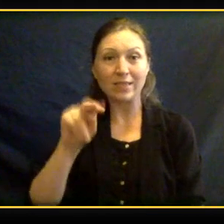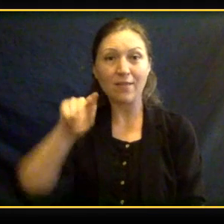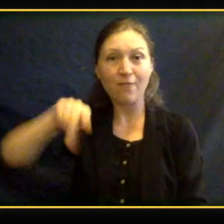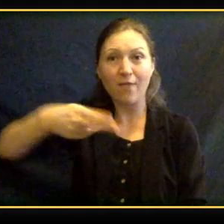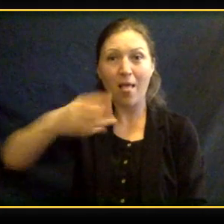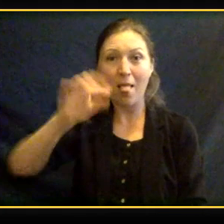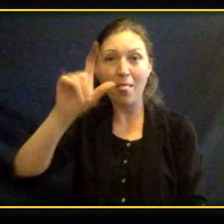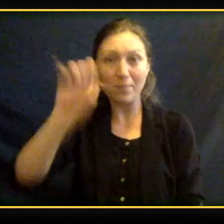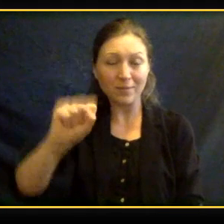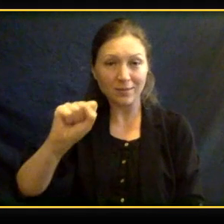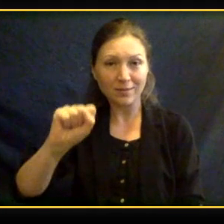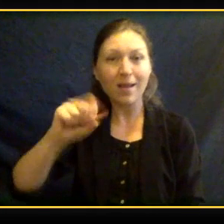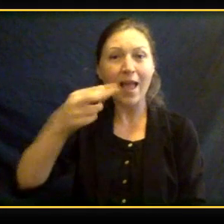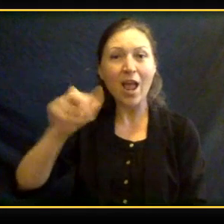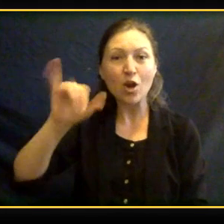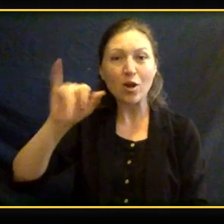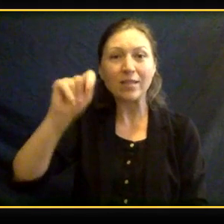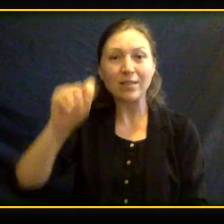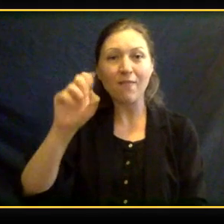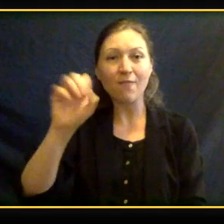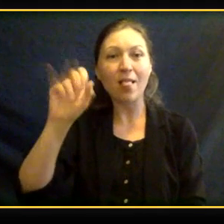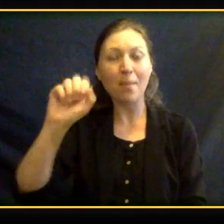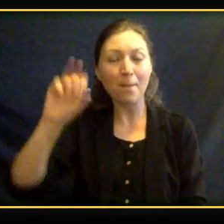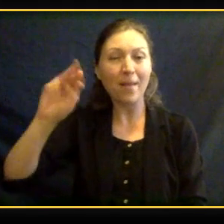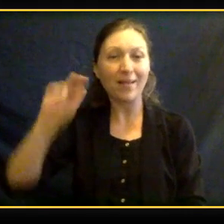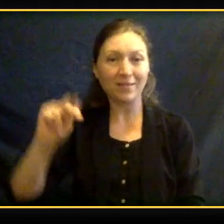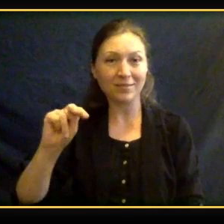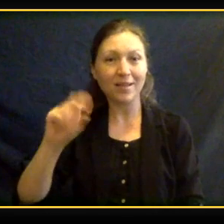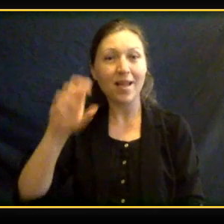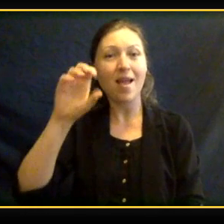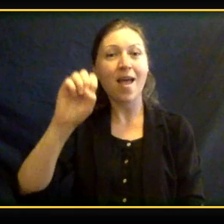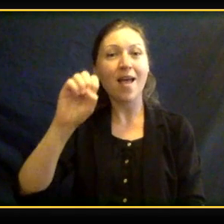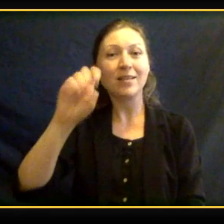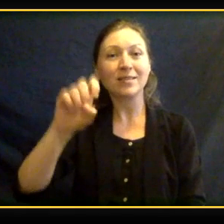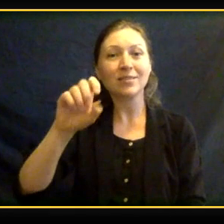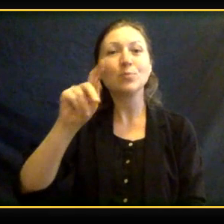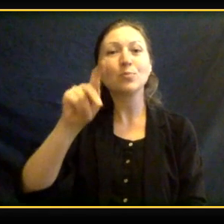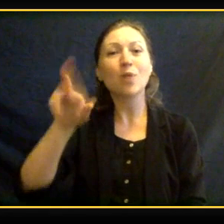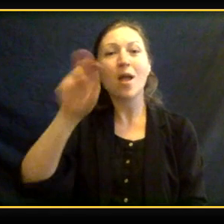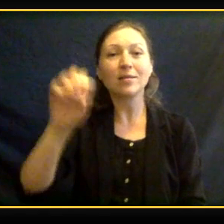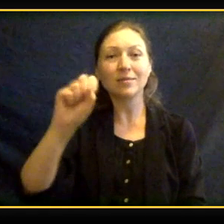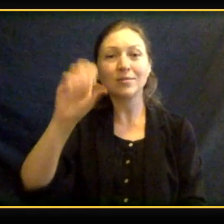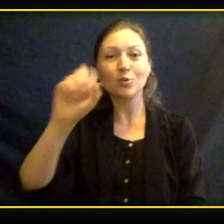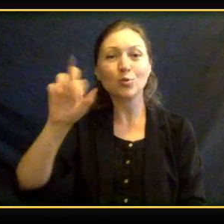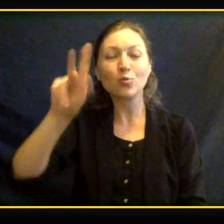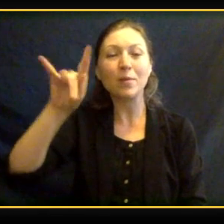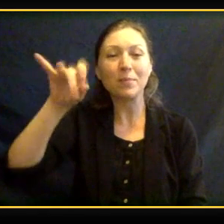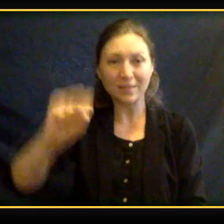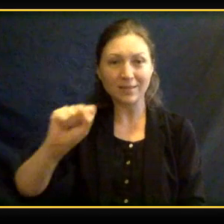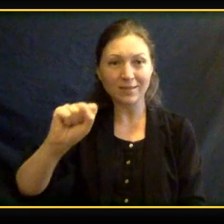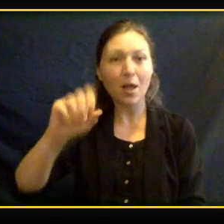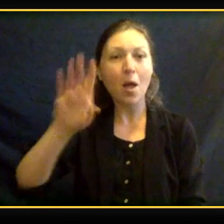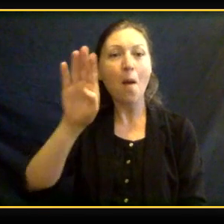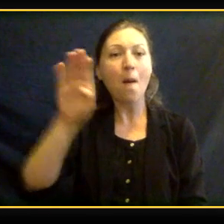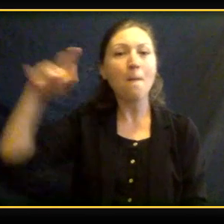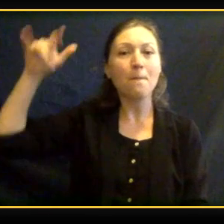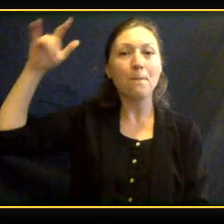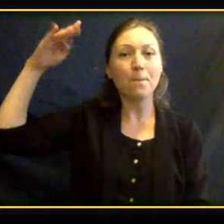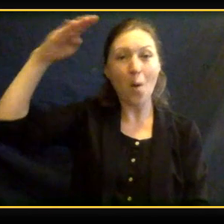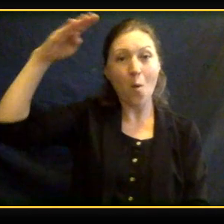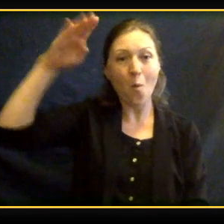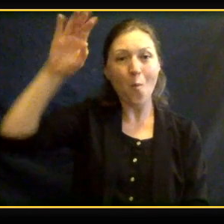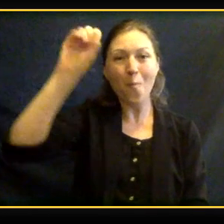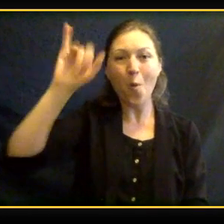Scripts. Opportunity sponsors, Boeing, Enterprise Holdings, Nestle Purina,